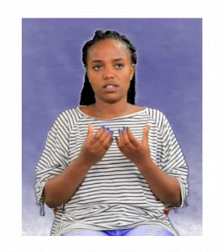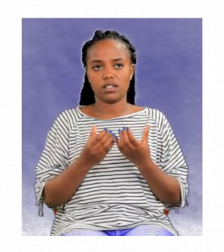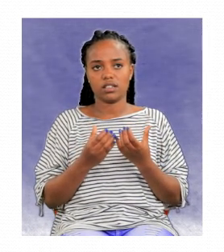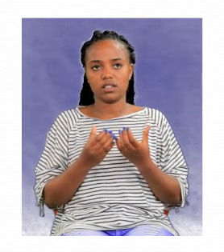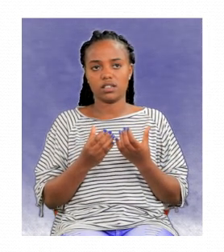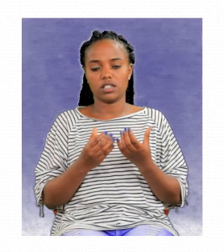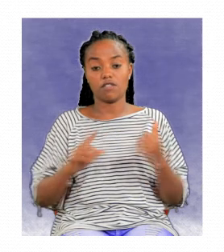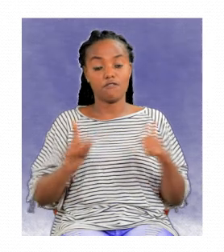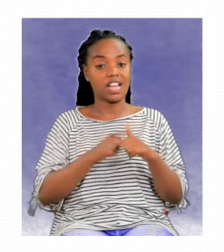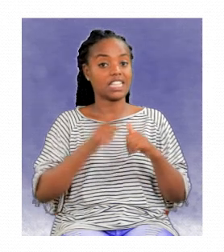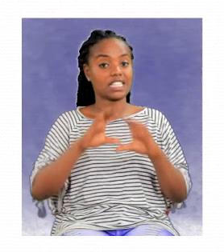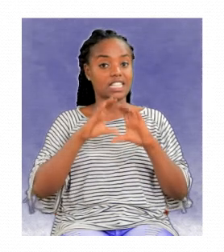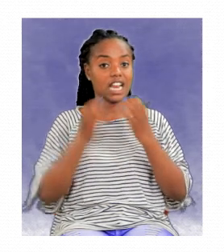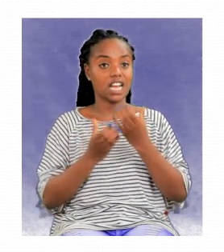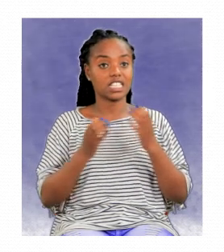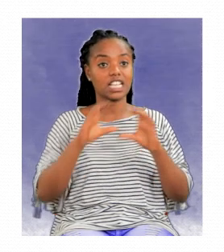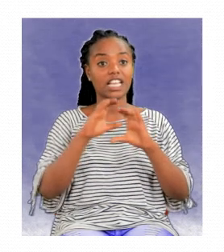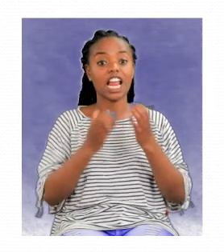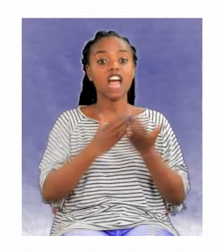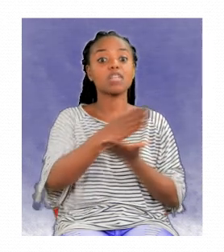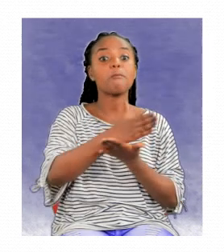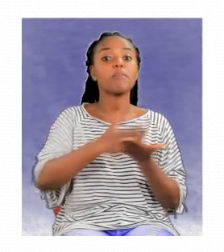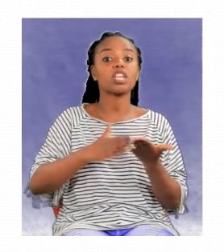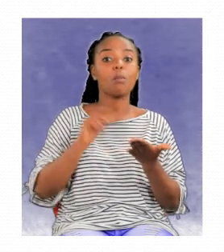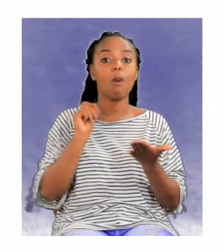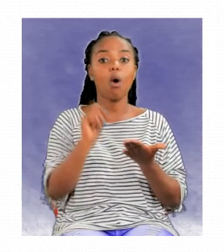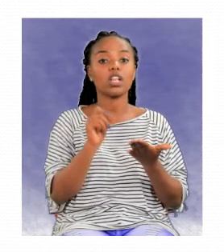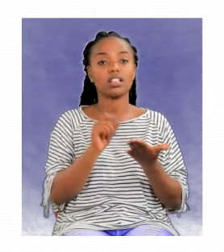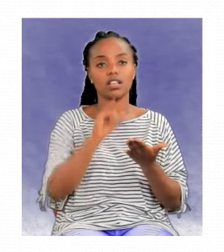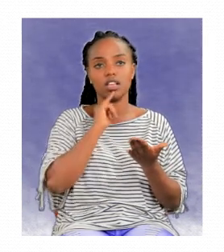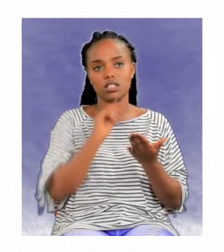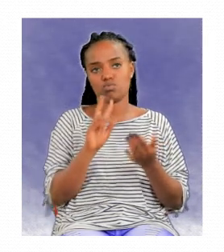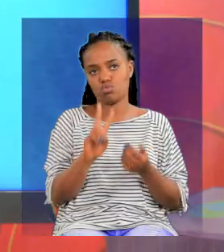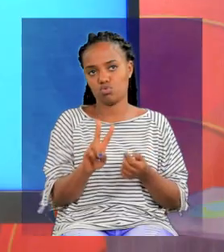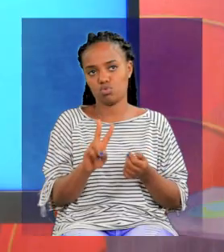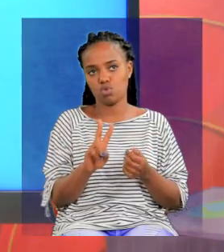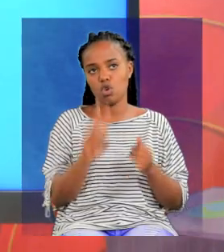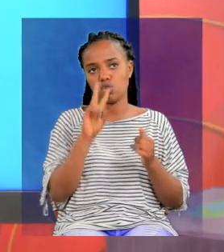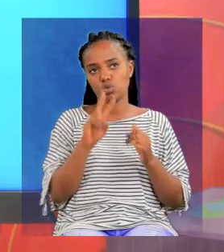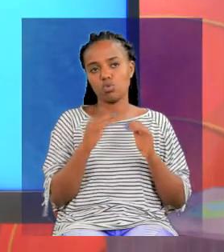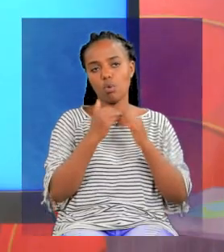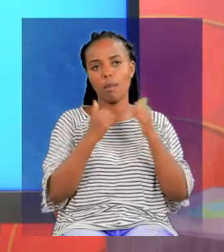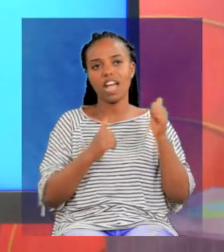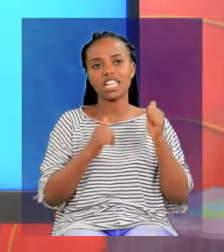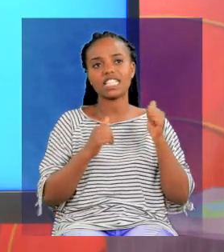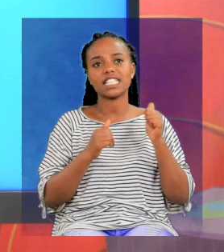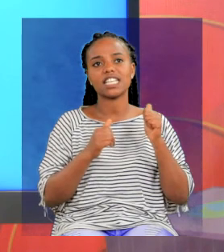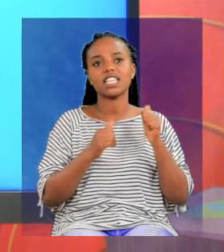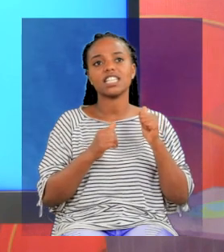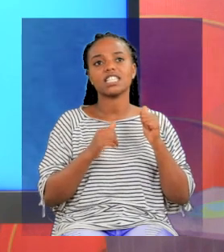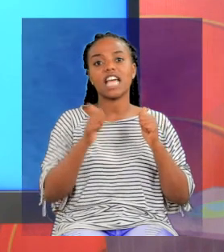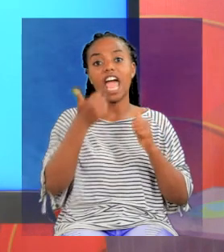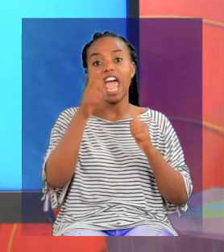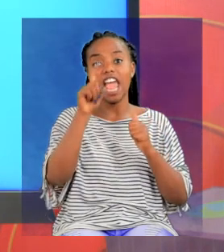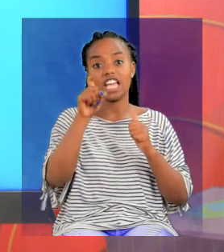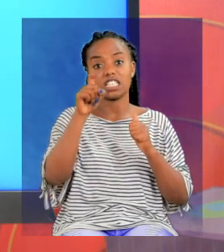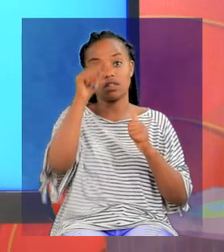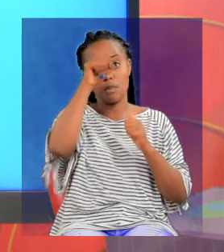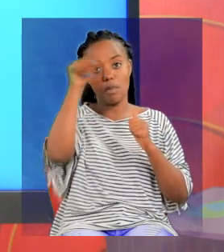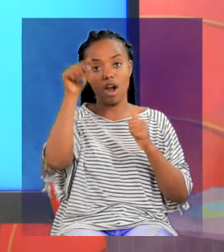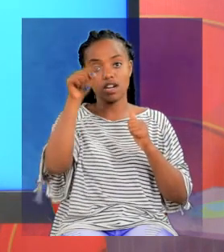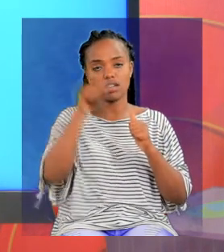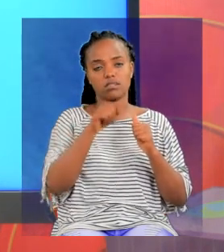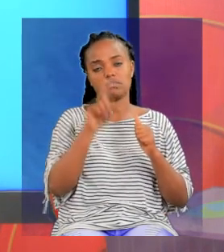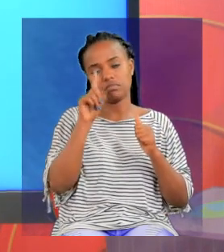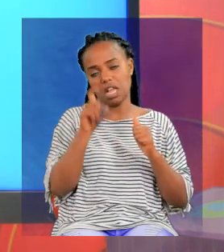for the first class, class midpoint is this 2. So, 2 minus the mean is it is 7. 2 minus 7,